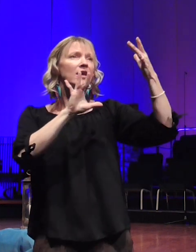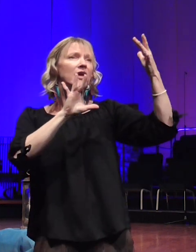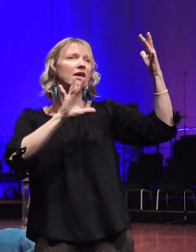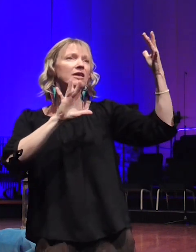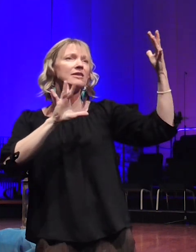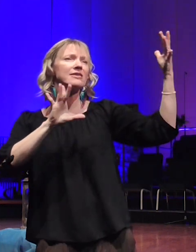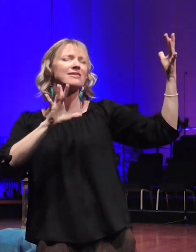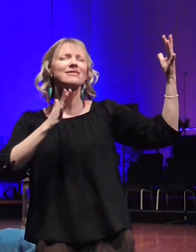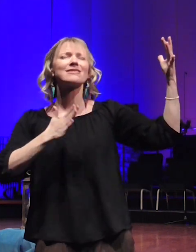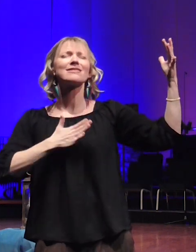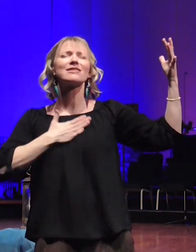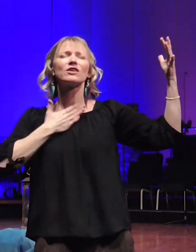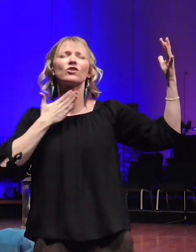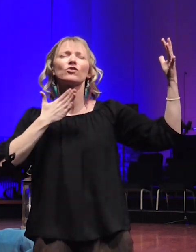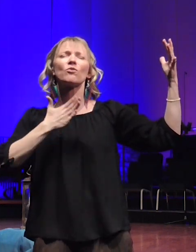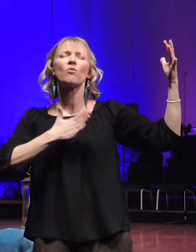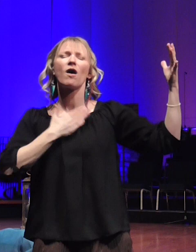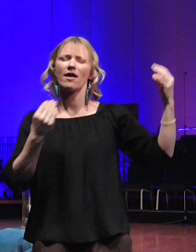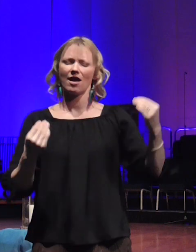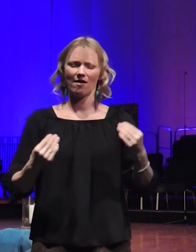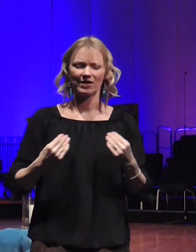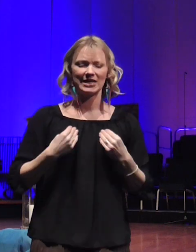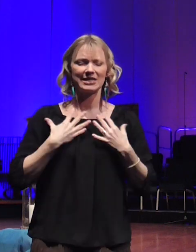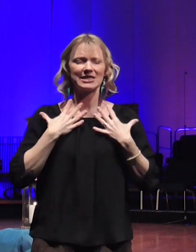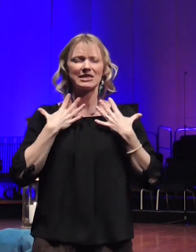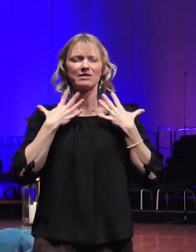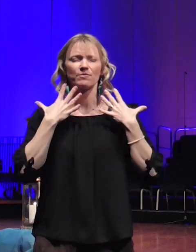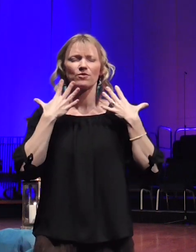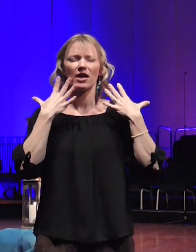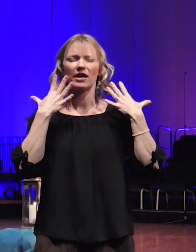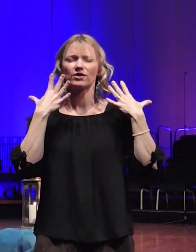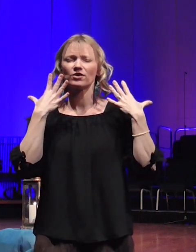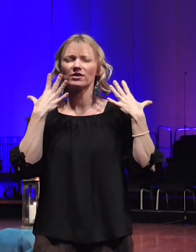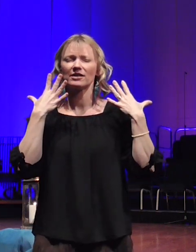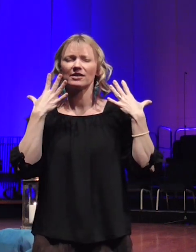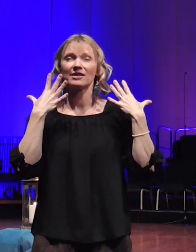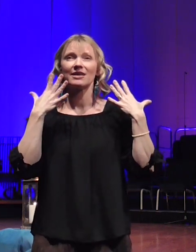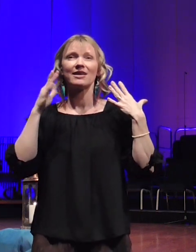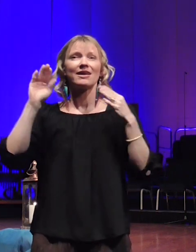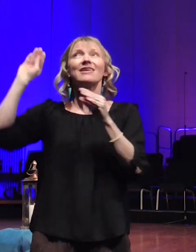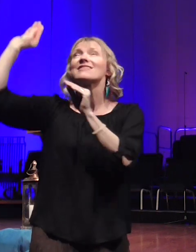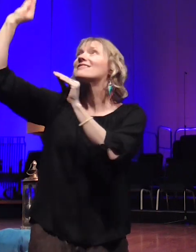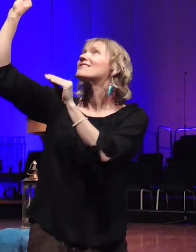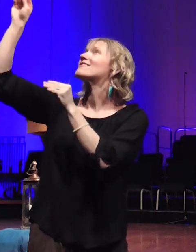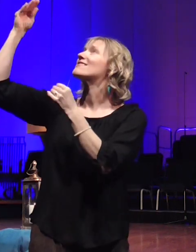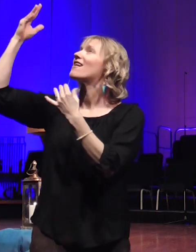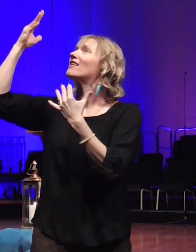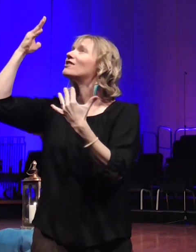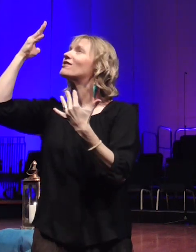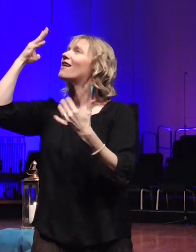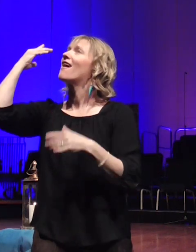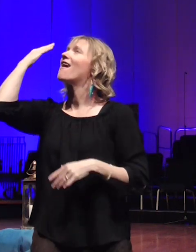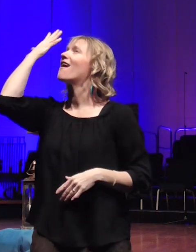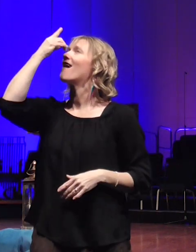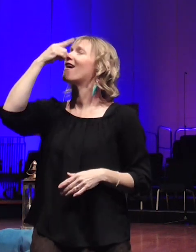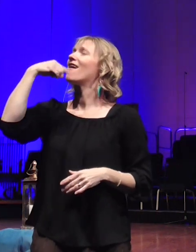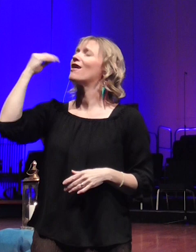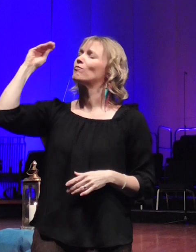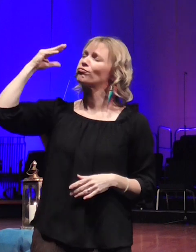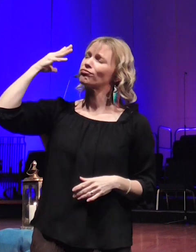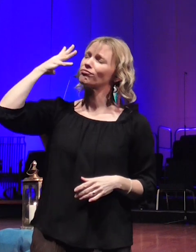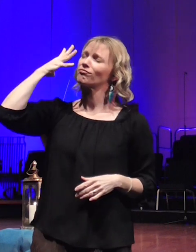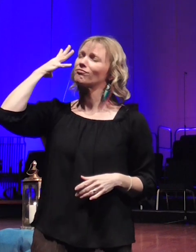the joy of inspiration. It's the sunshine on your face. It's